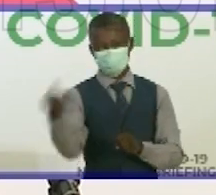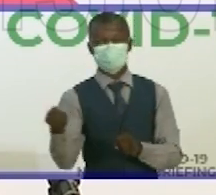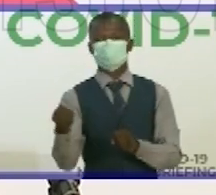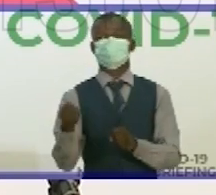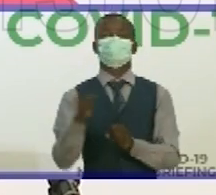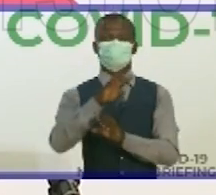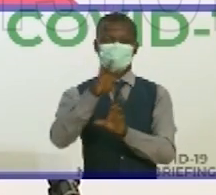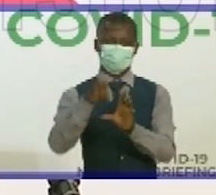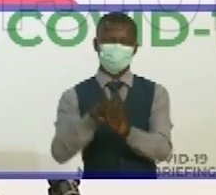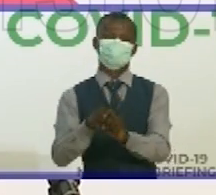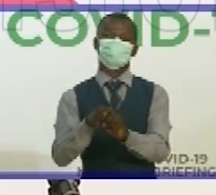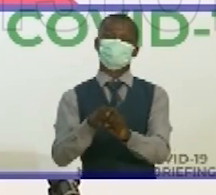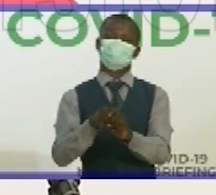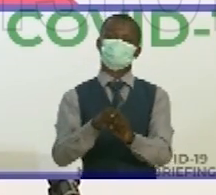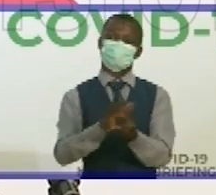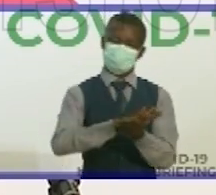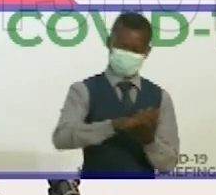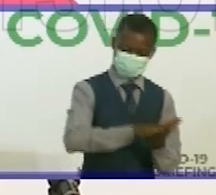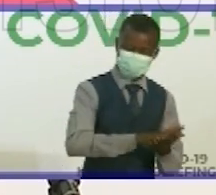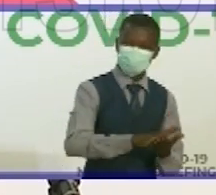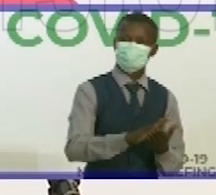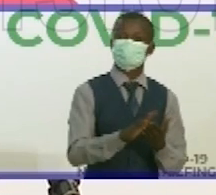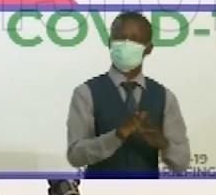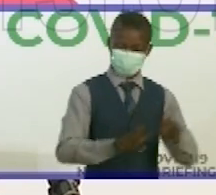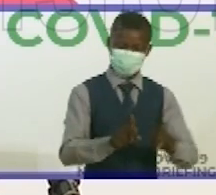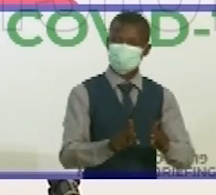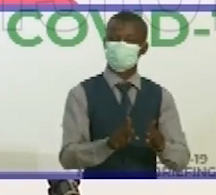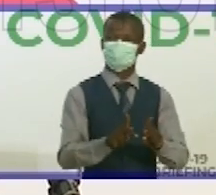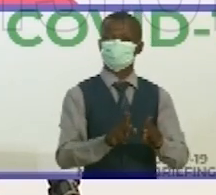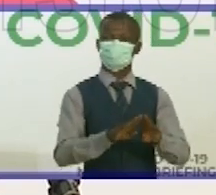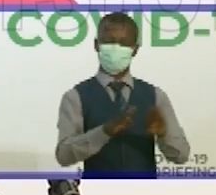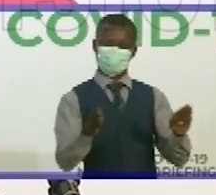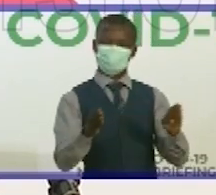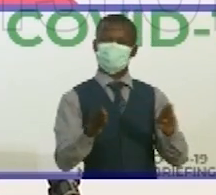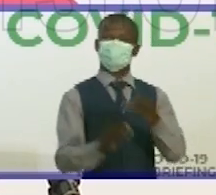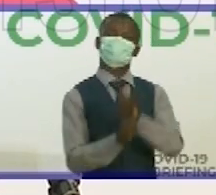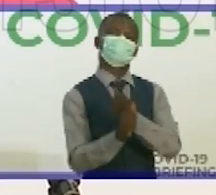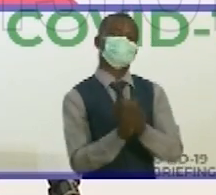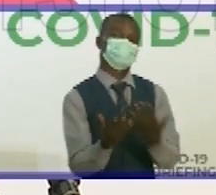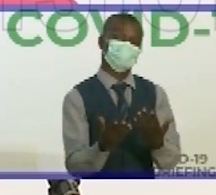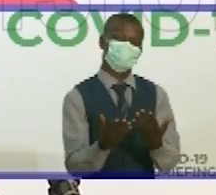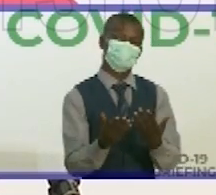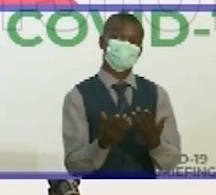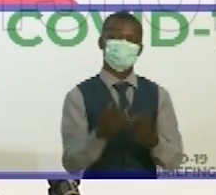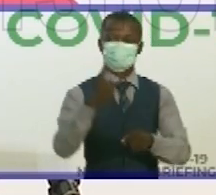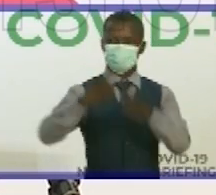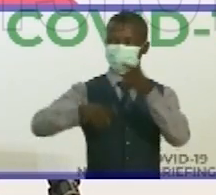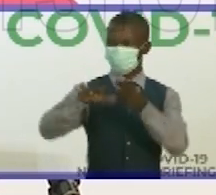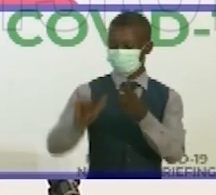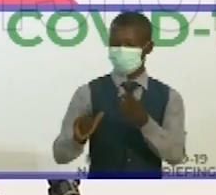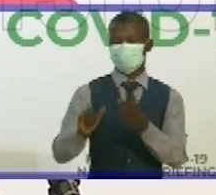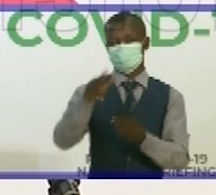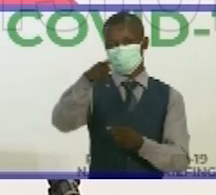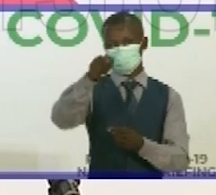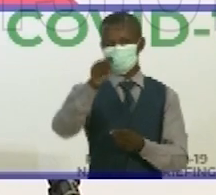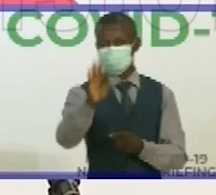street cleaners, from being exposed to dangers. Finally, the Presidential